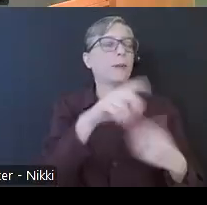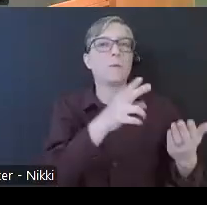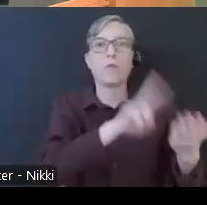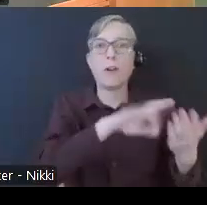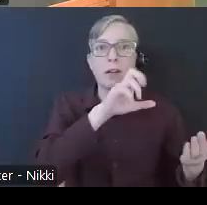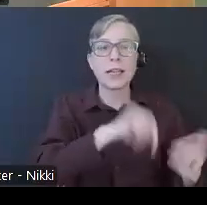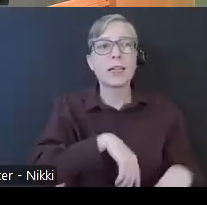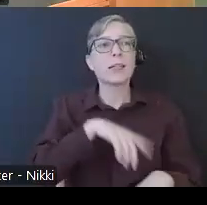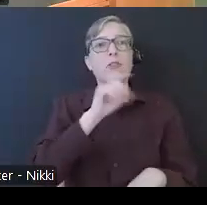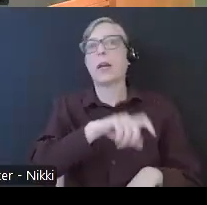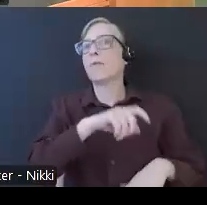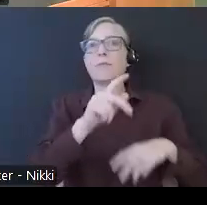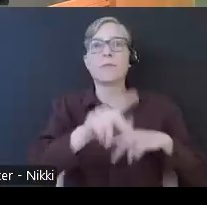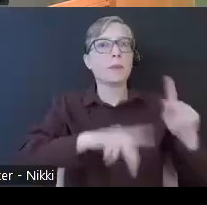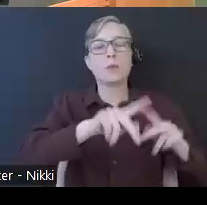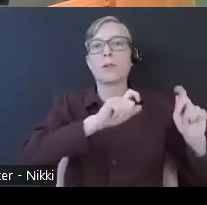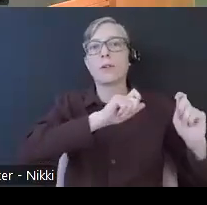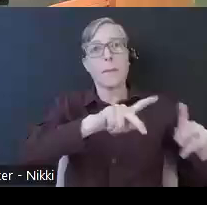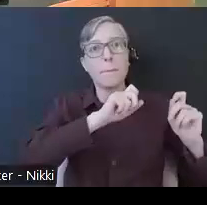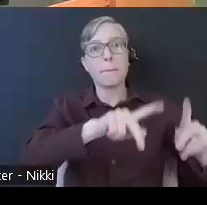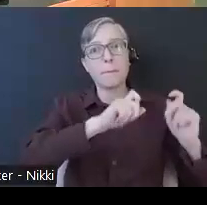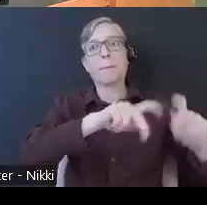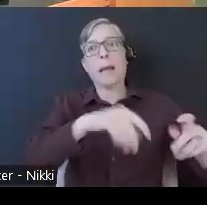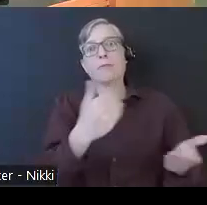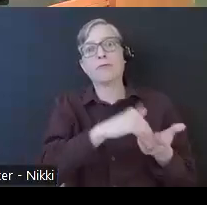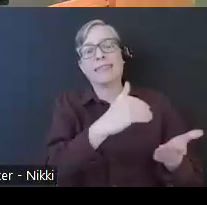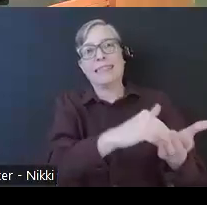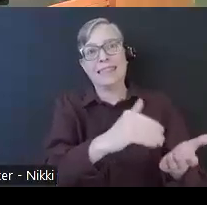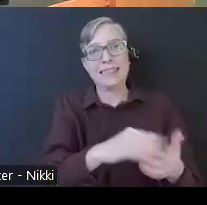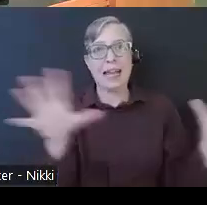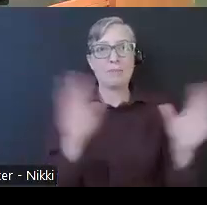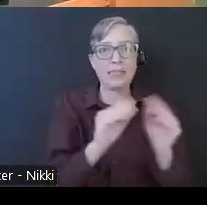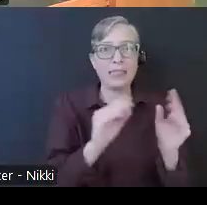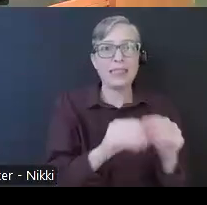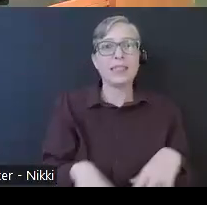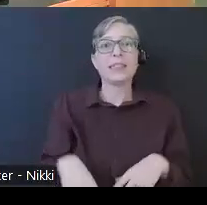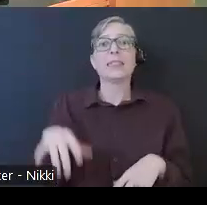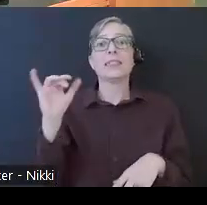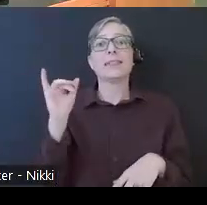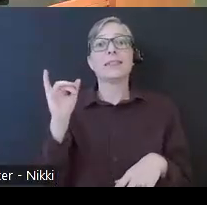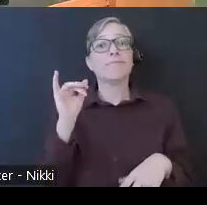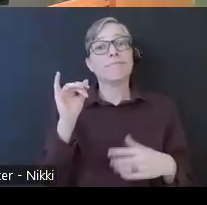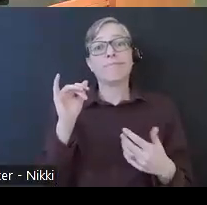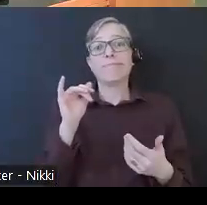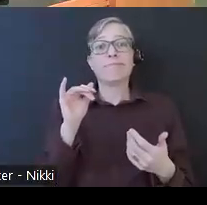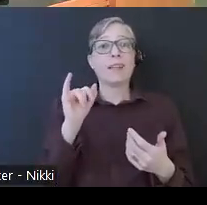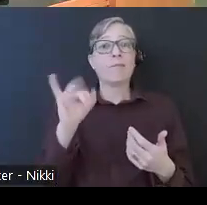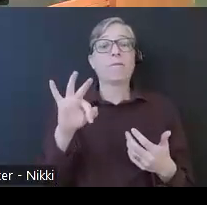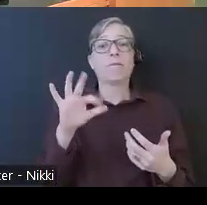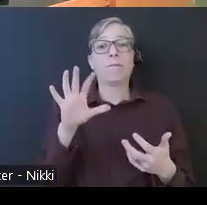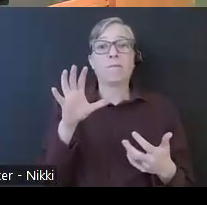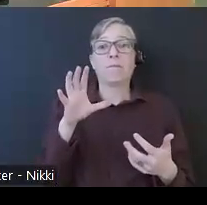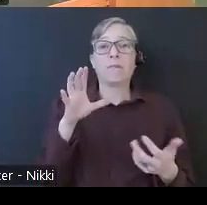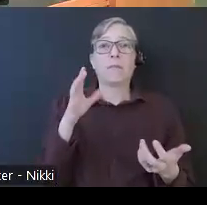need helpful content. You know, not just like if it outrages people, they're going to come back to X or whatever else.